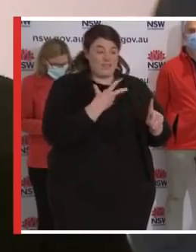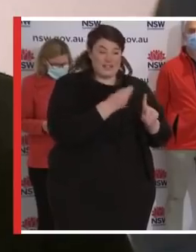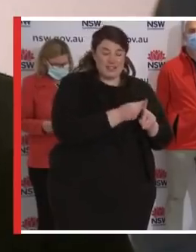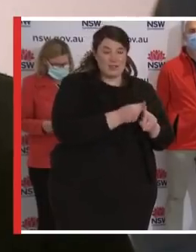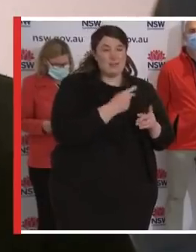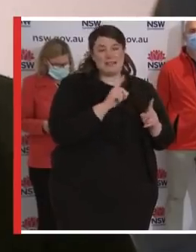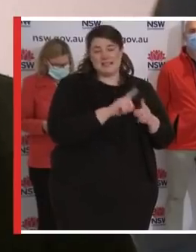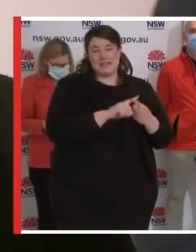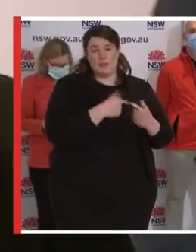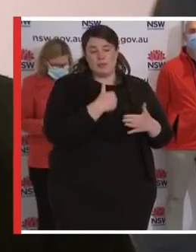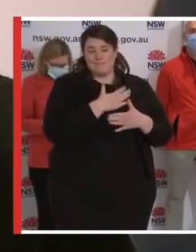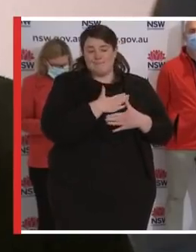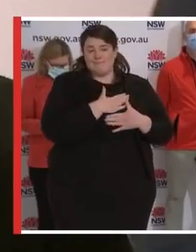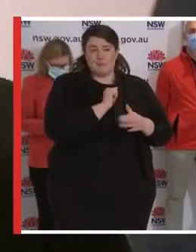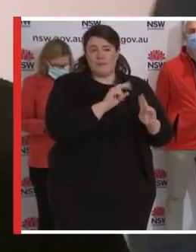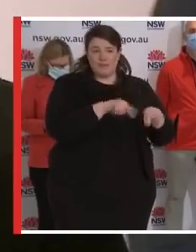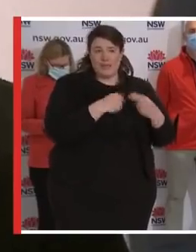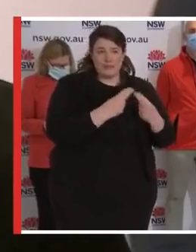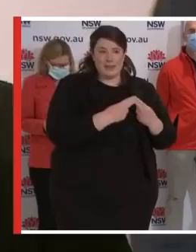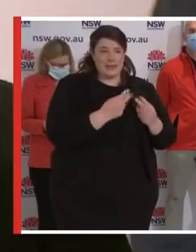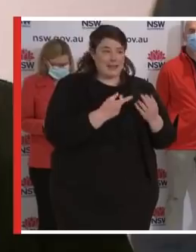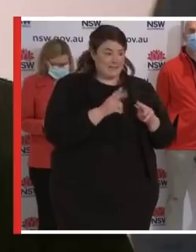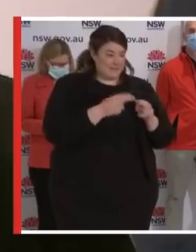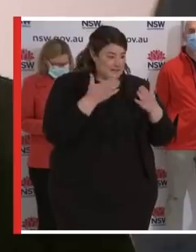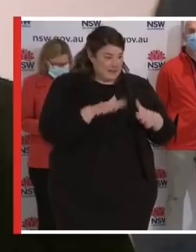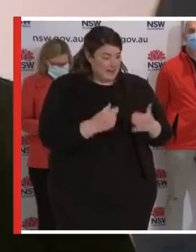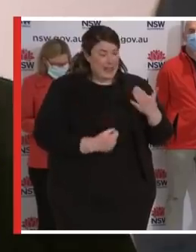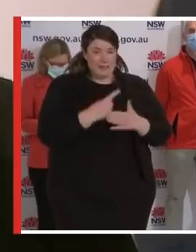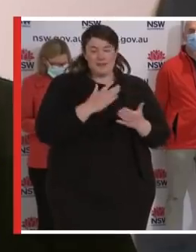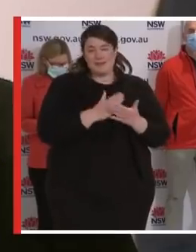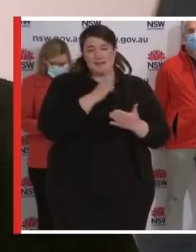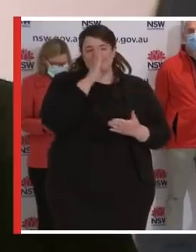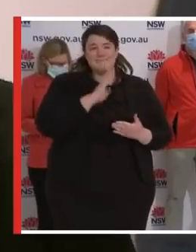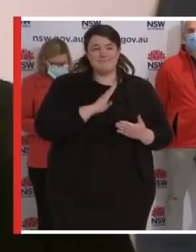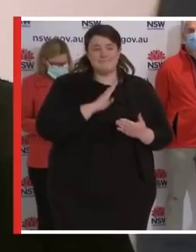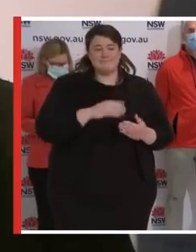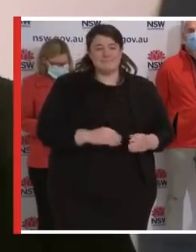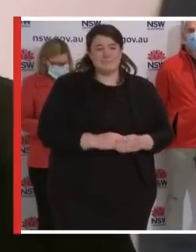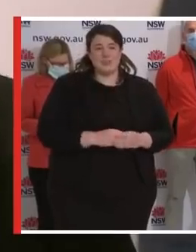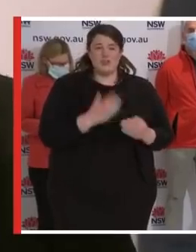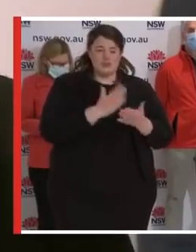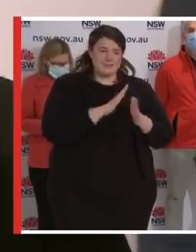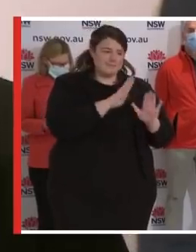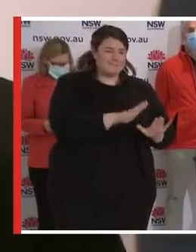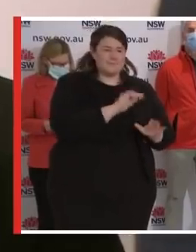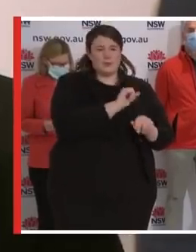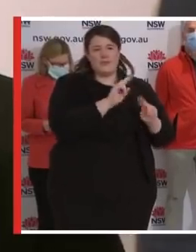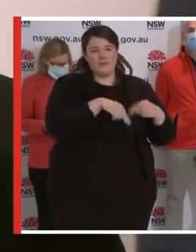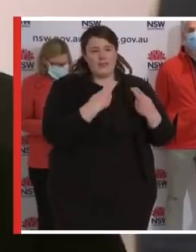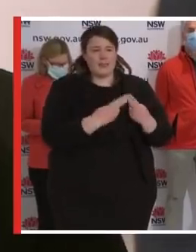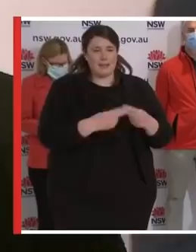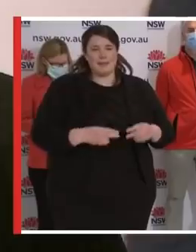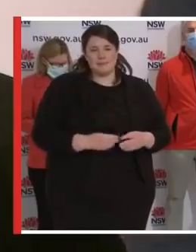ones. All deaths are horrible during this time, and again, we extend our deepest sympathy to her loved ones at this difficult